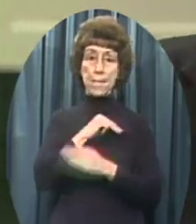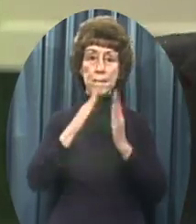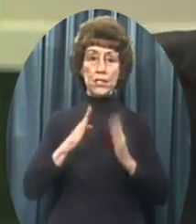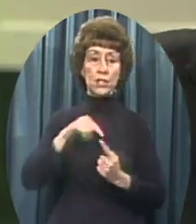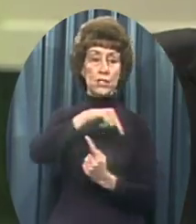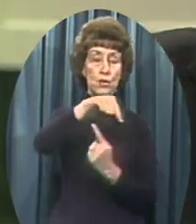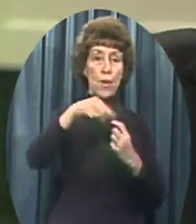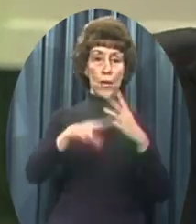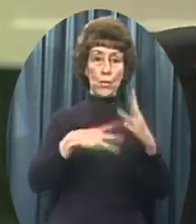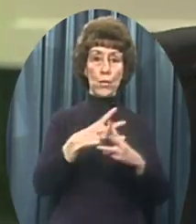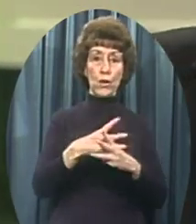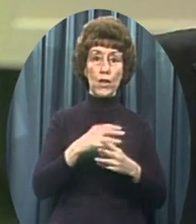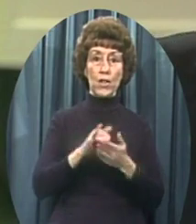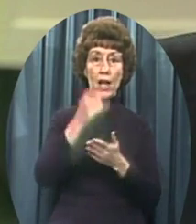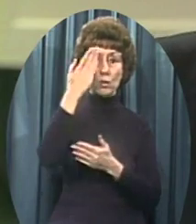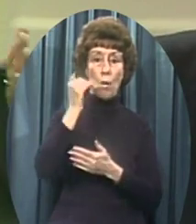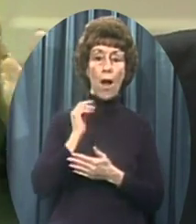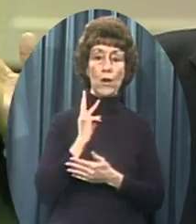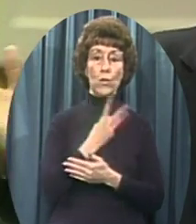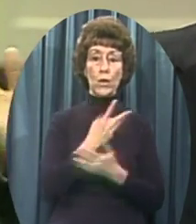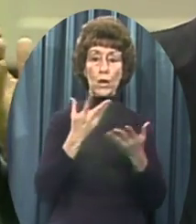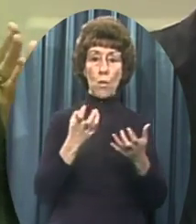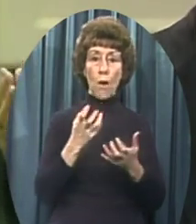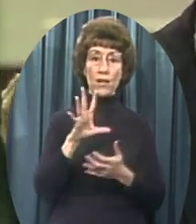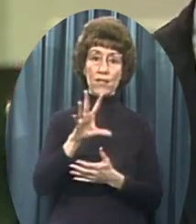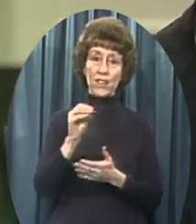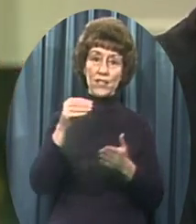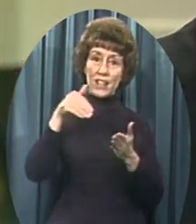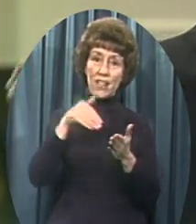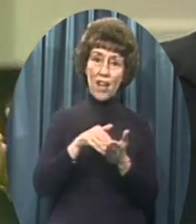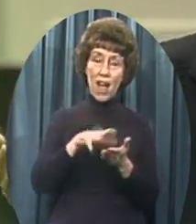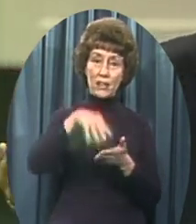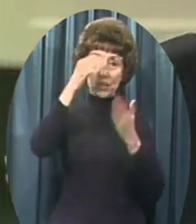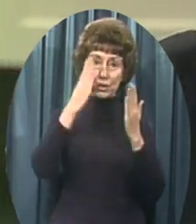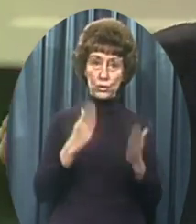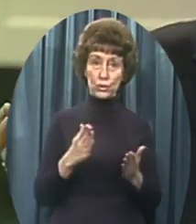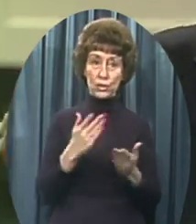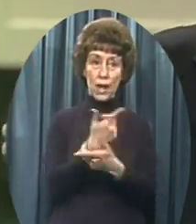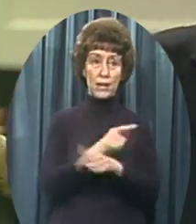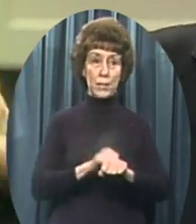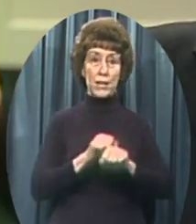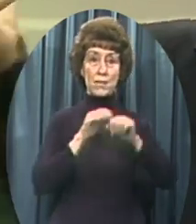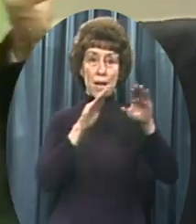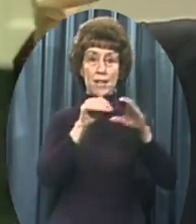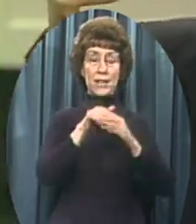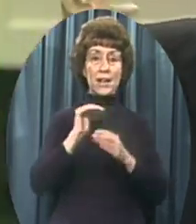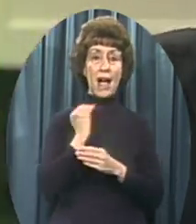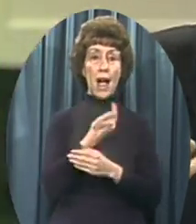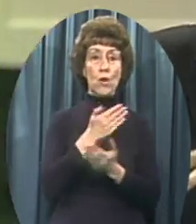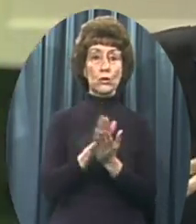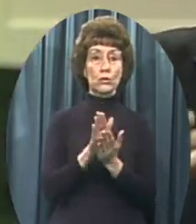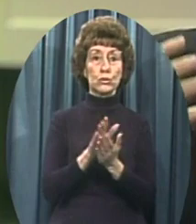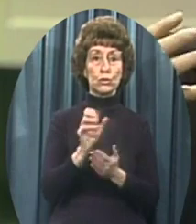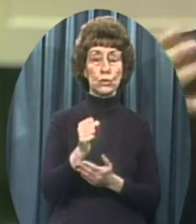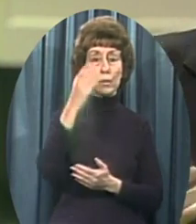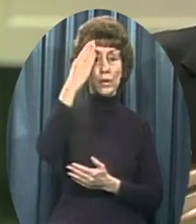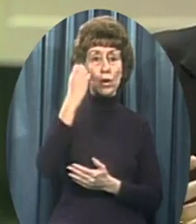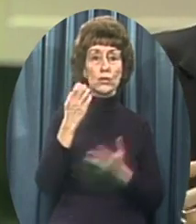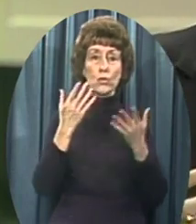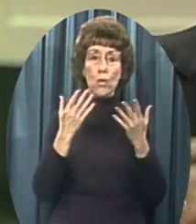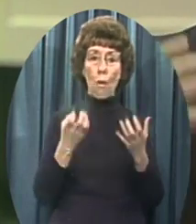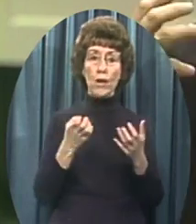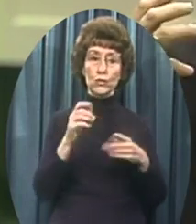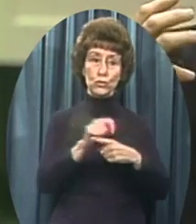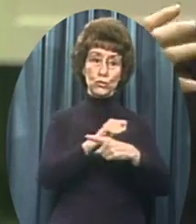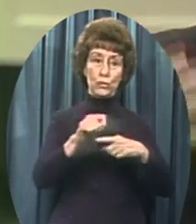50,000 students out there at Liberty Mountain in our Liberty Baptist College, Seminary, Institute, and schools. Because we want to train them to be champions